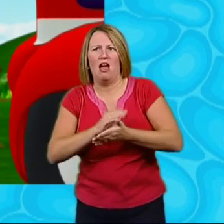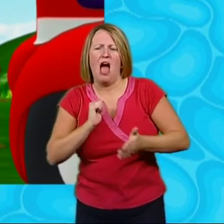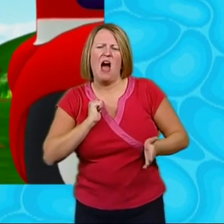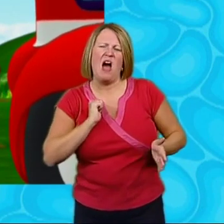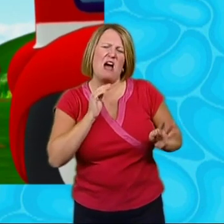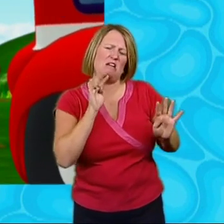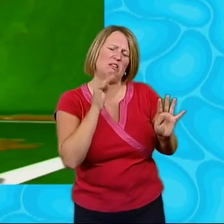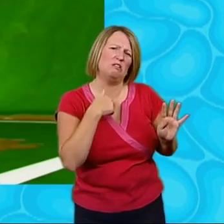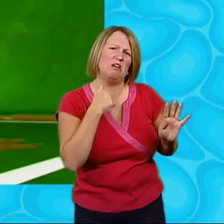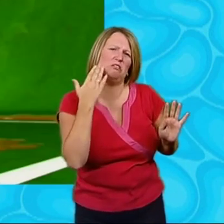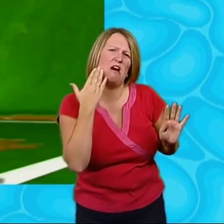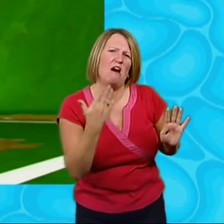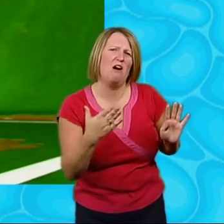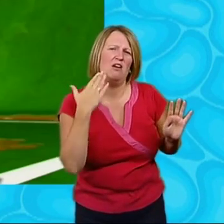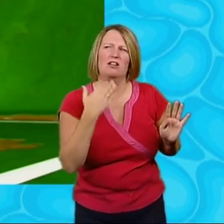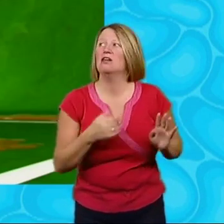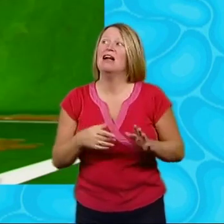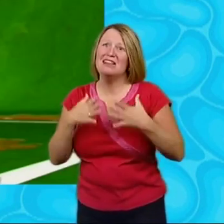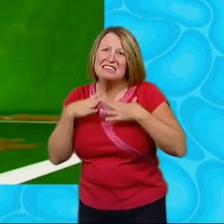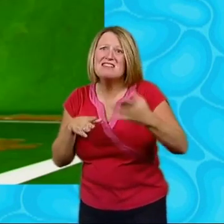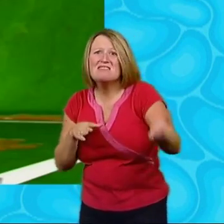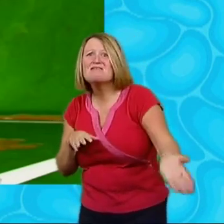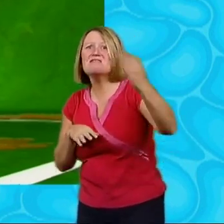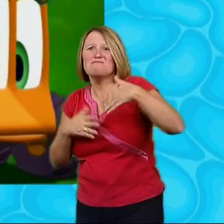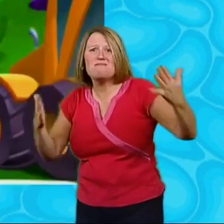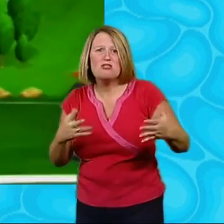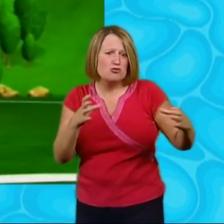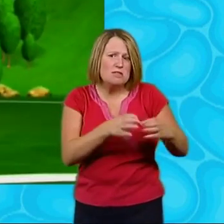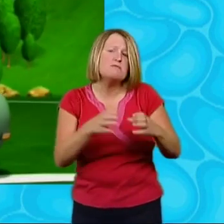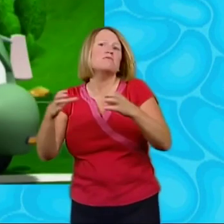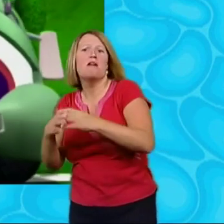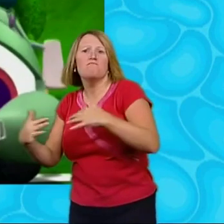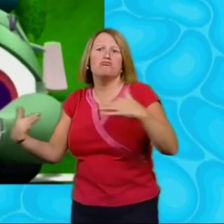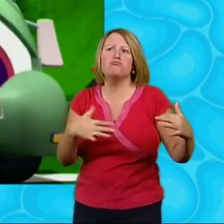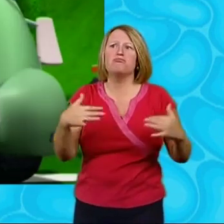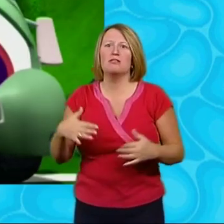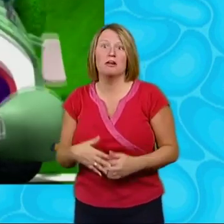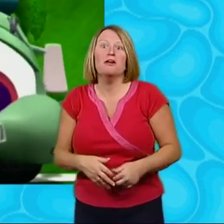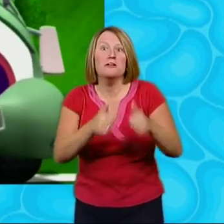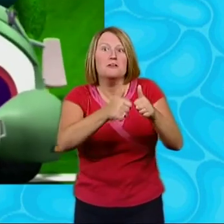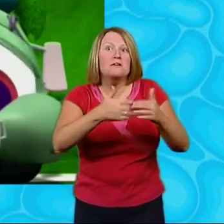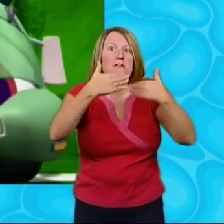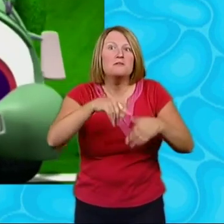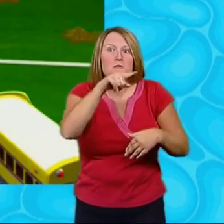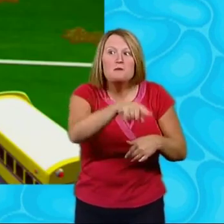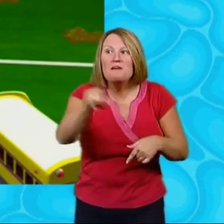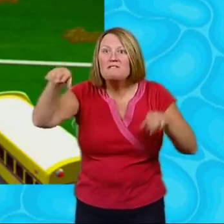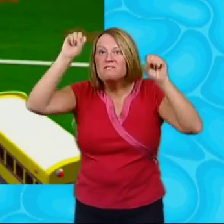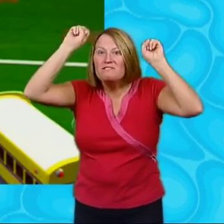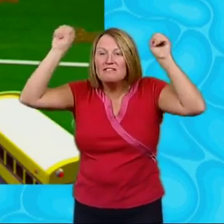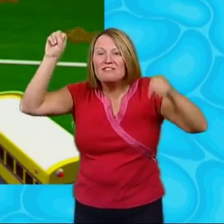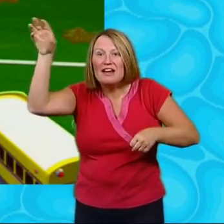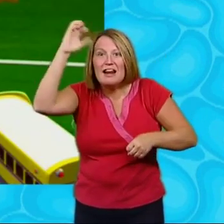We need you, Jessie, or we won't have enough players for two teams. Yes, Jess. You and Finley and I will make a great team.